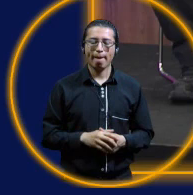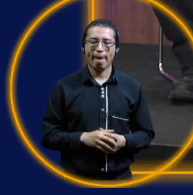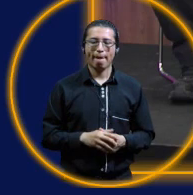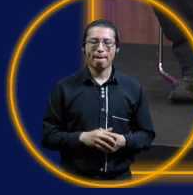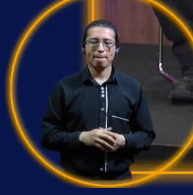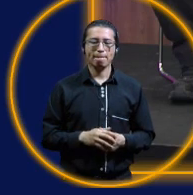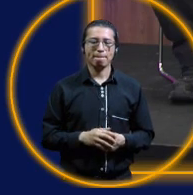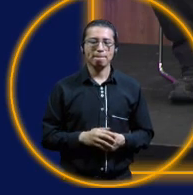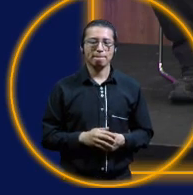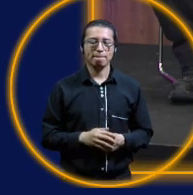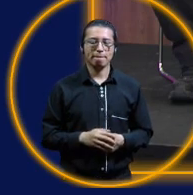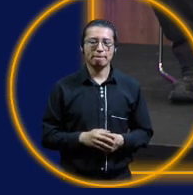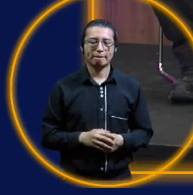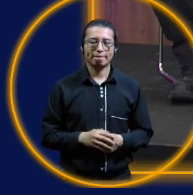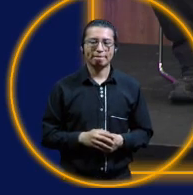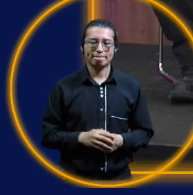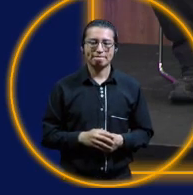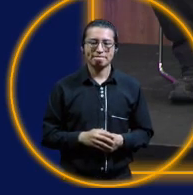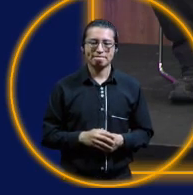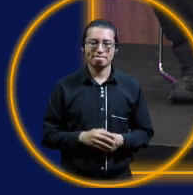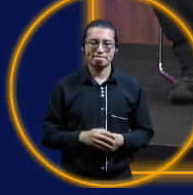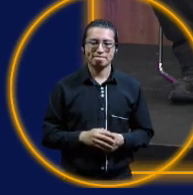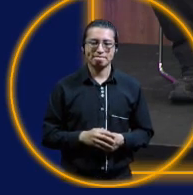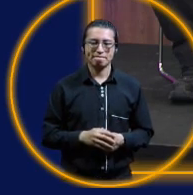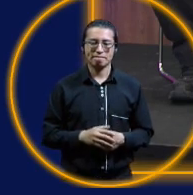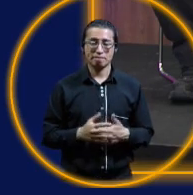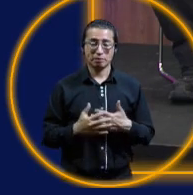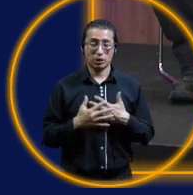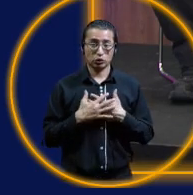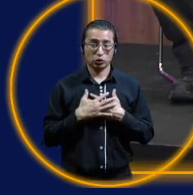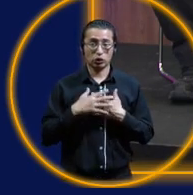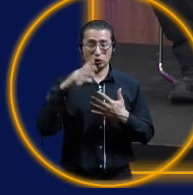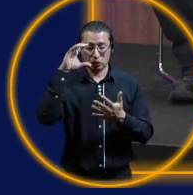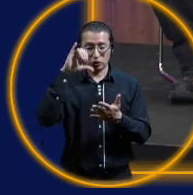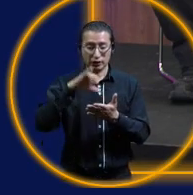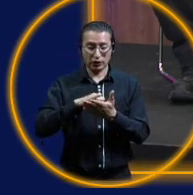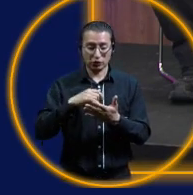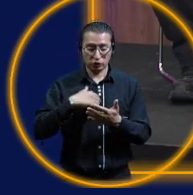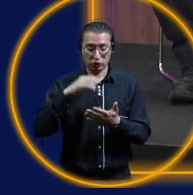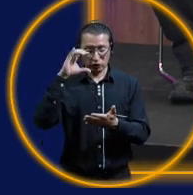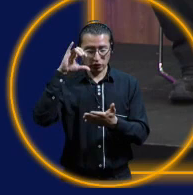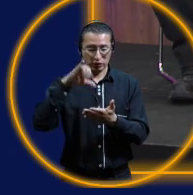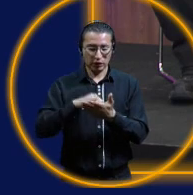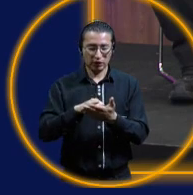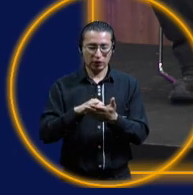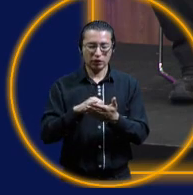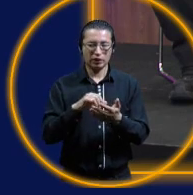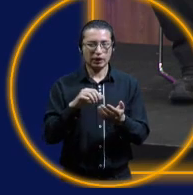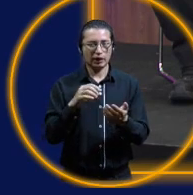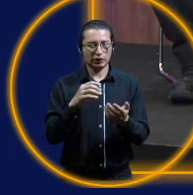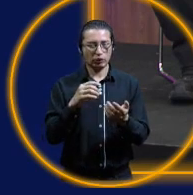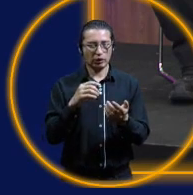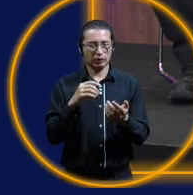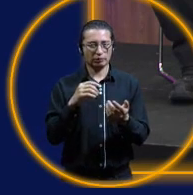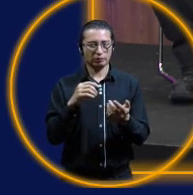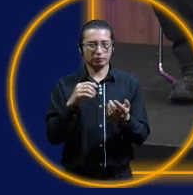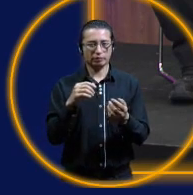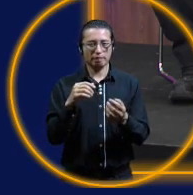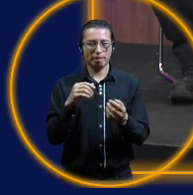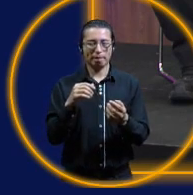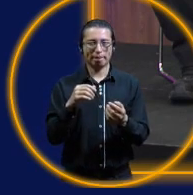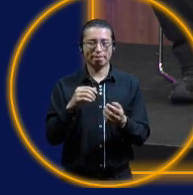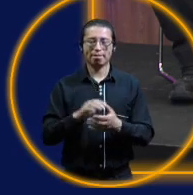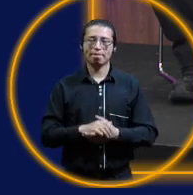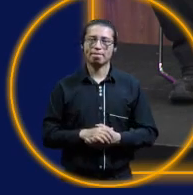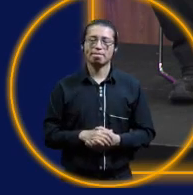And I think it's really, it's like a conflict of interest, because it's like I want to